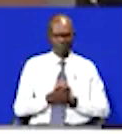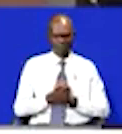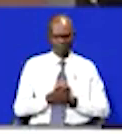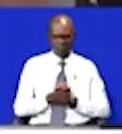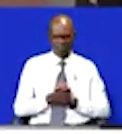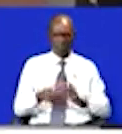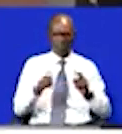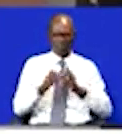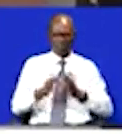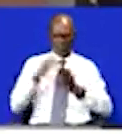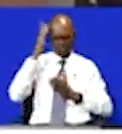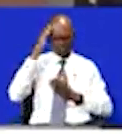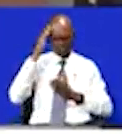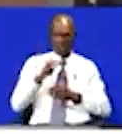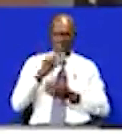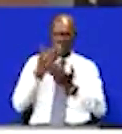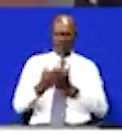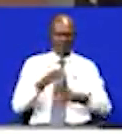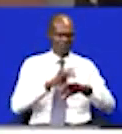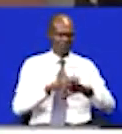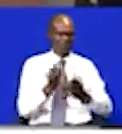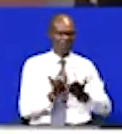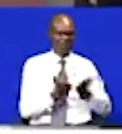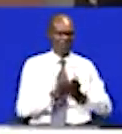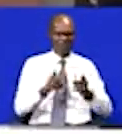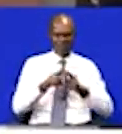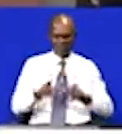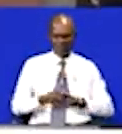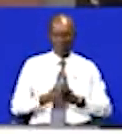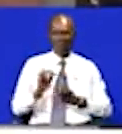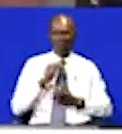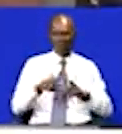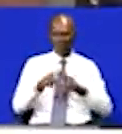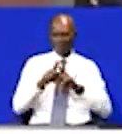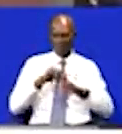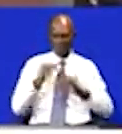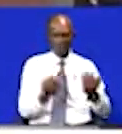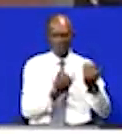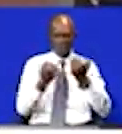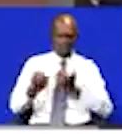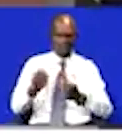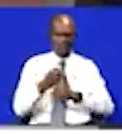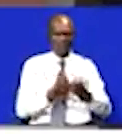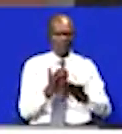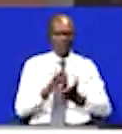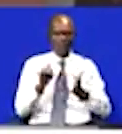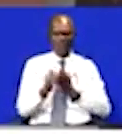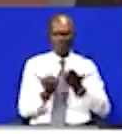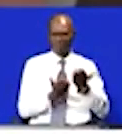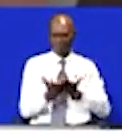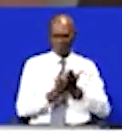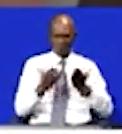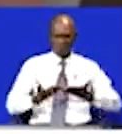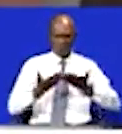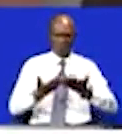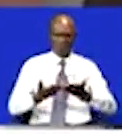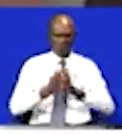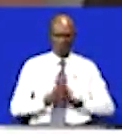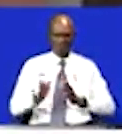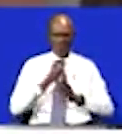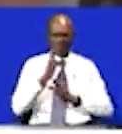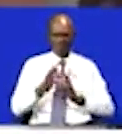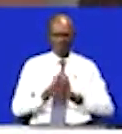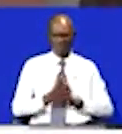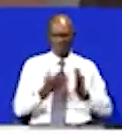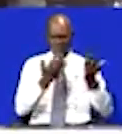We acknowledge the good things they are doing. However, in the best interest of the children, we urge to make sure that the services they provide are to